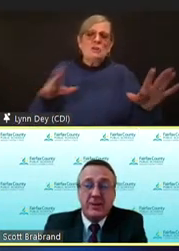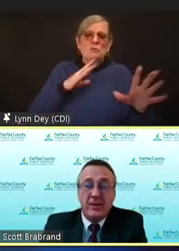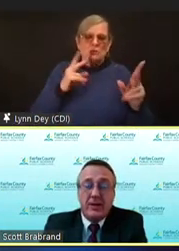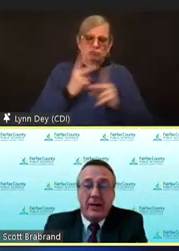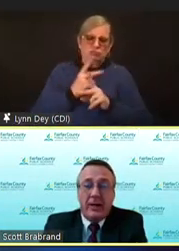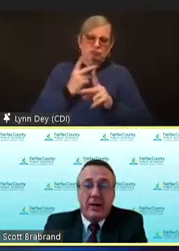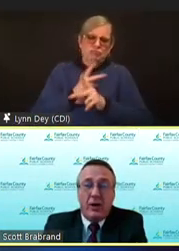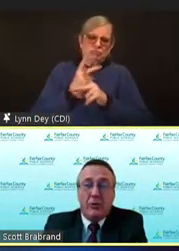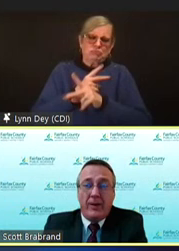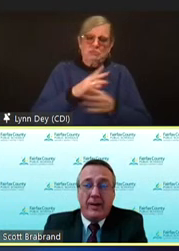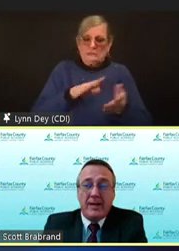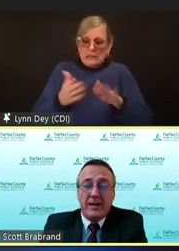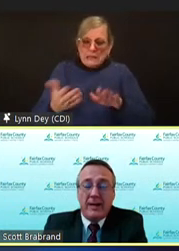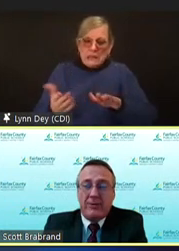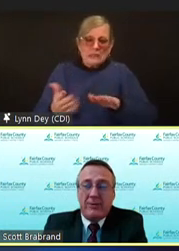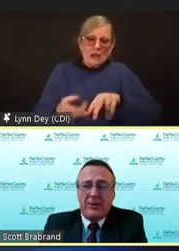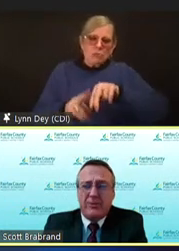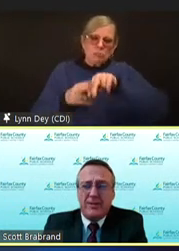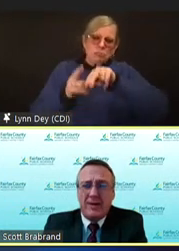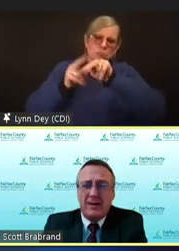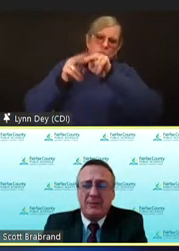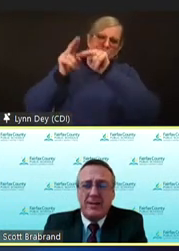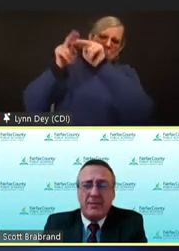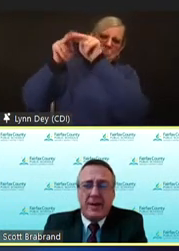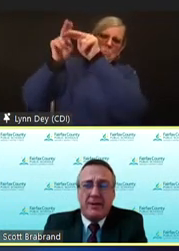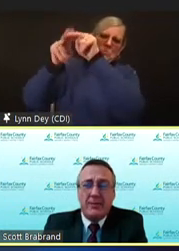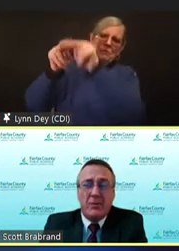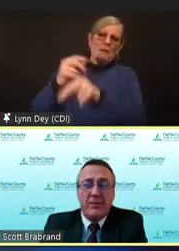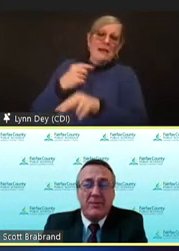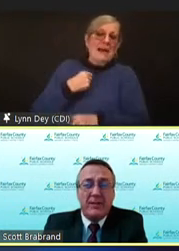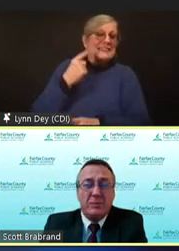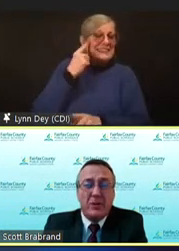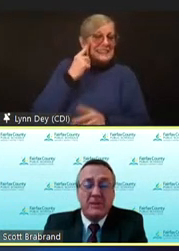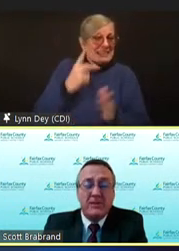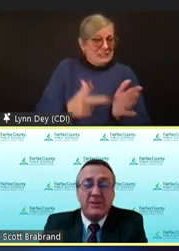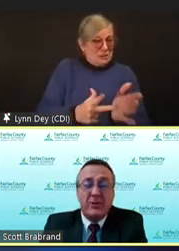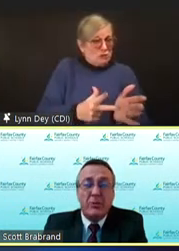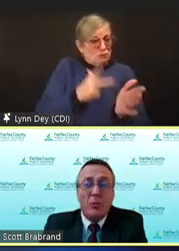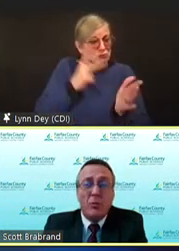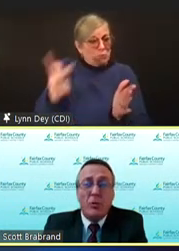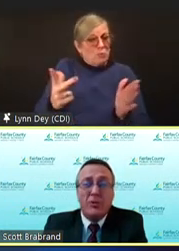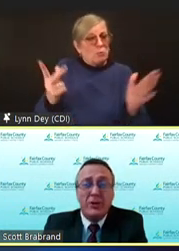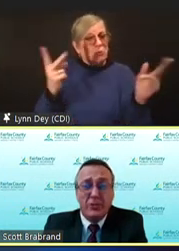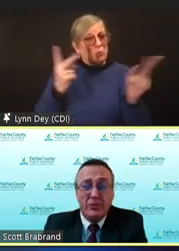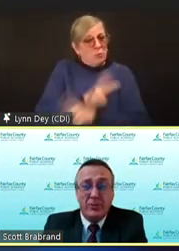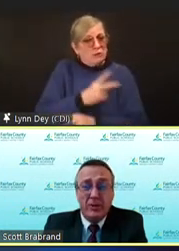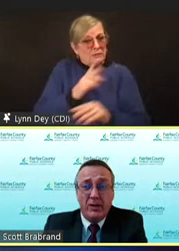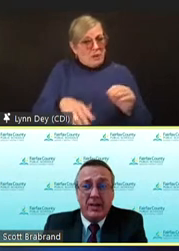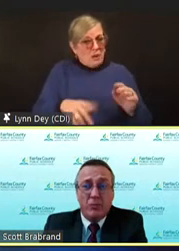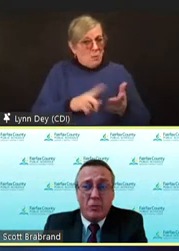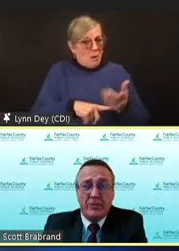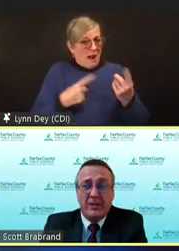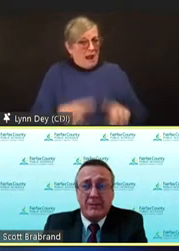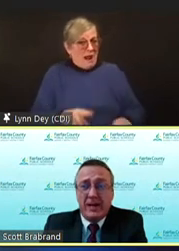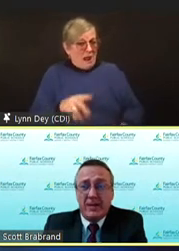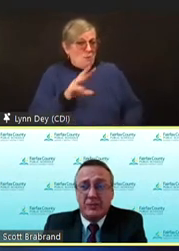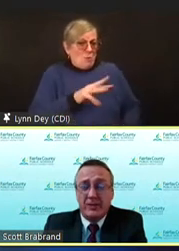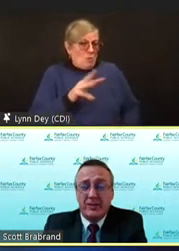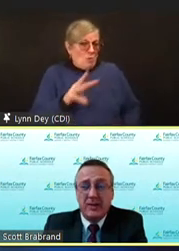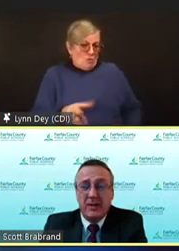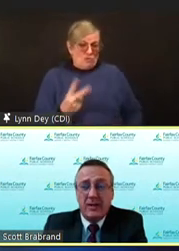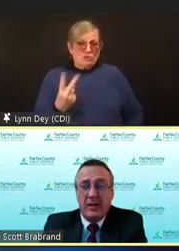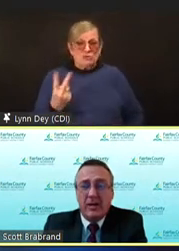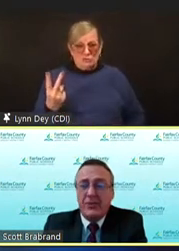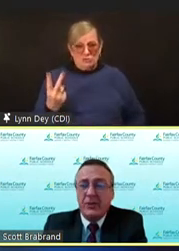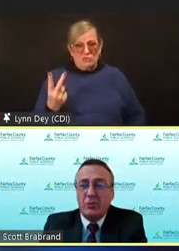casualties. Already, I think, three times the amount than what we've experienced during World War II in wartime